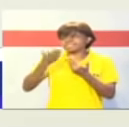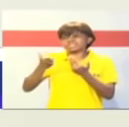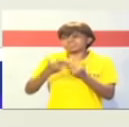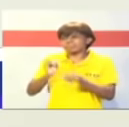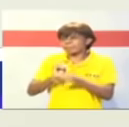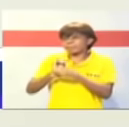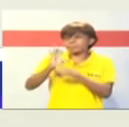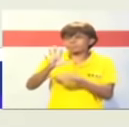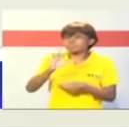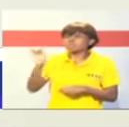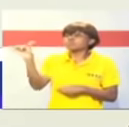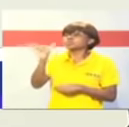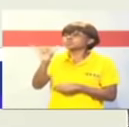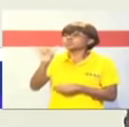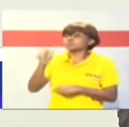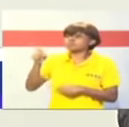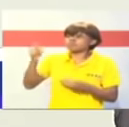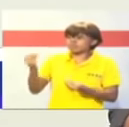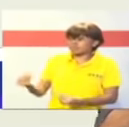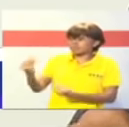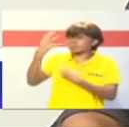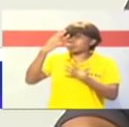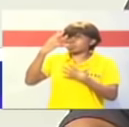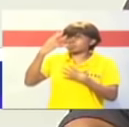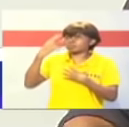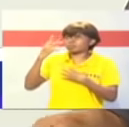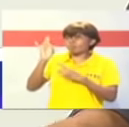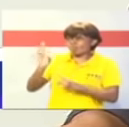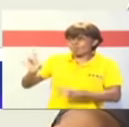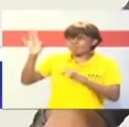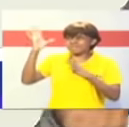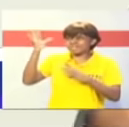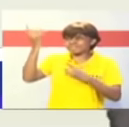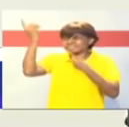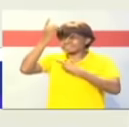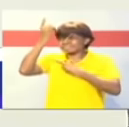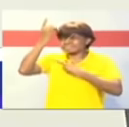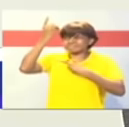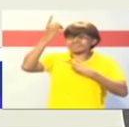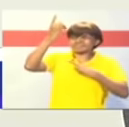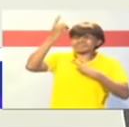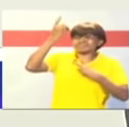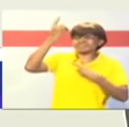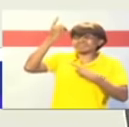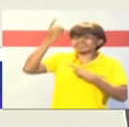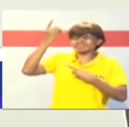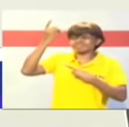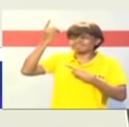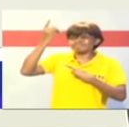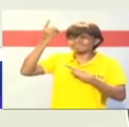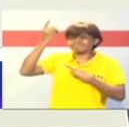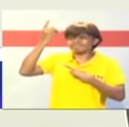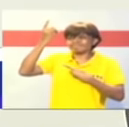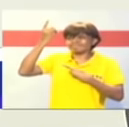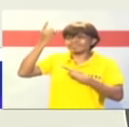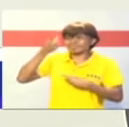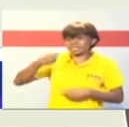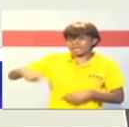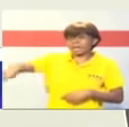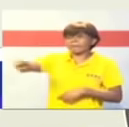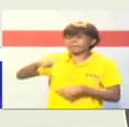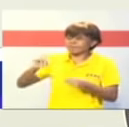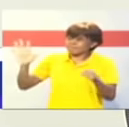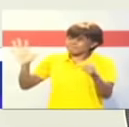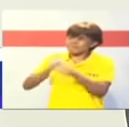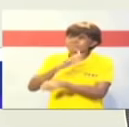have severe disease. And unfortunately, we also have had persons who